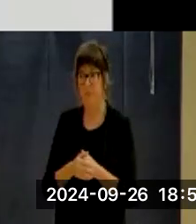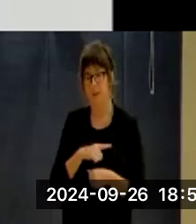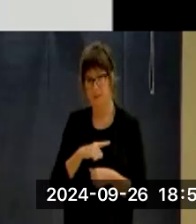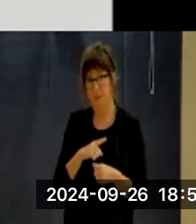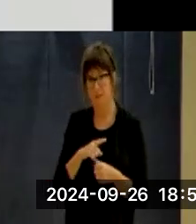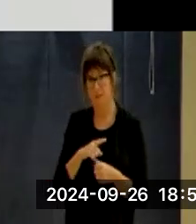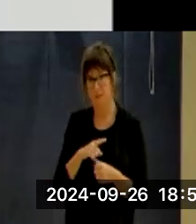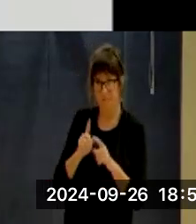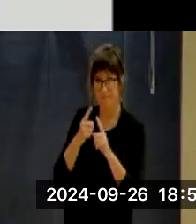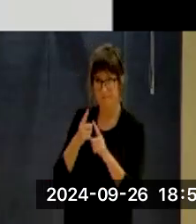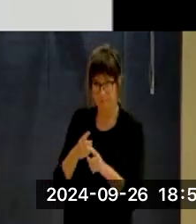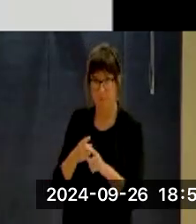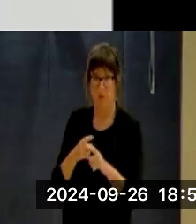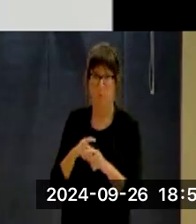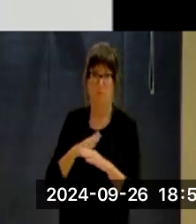elder abuse.